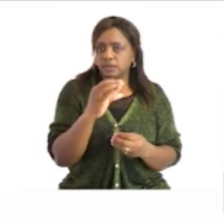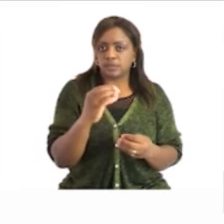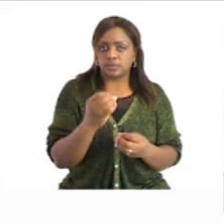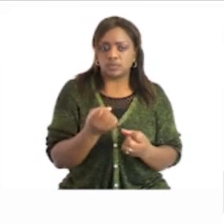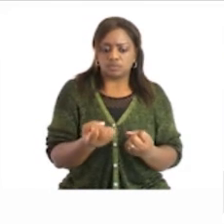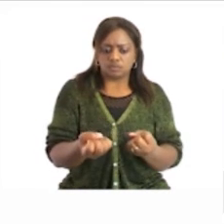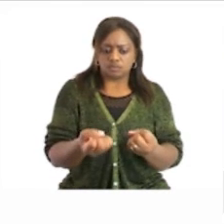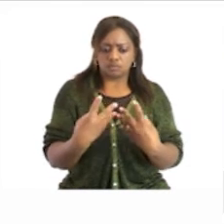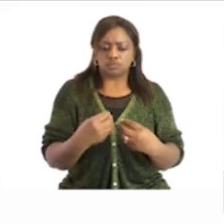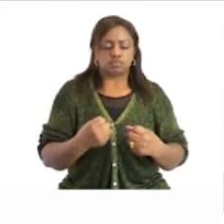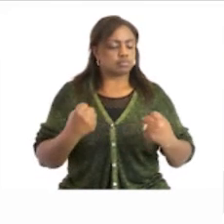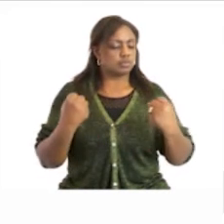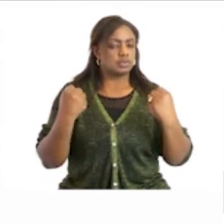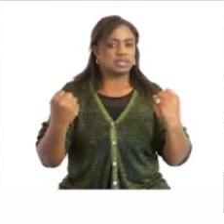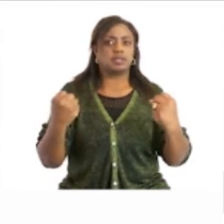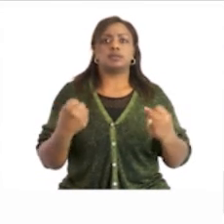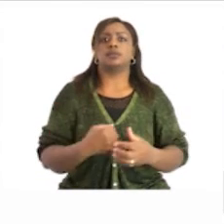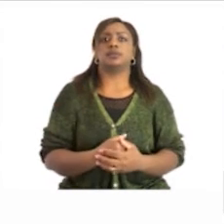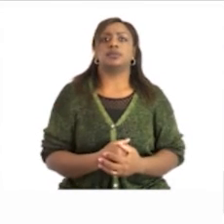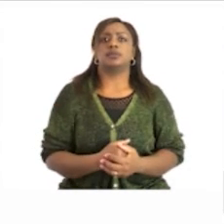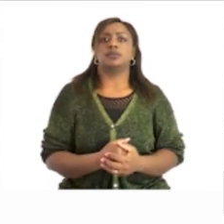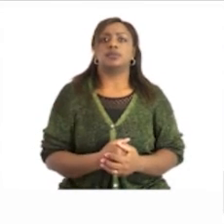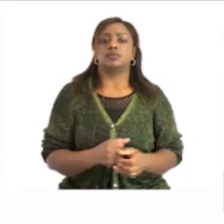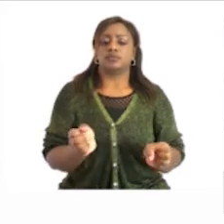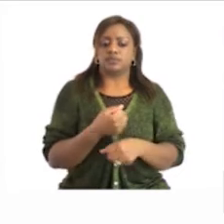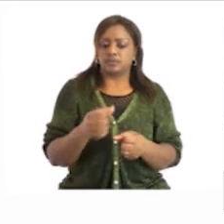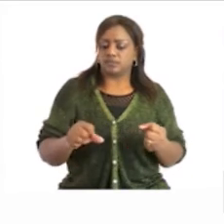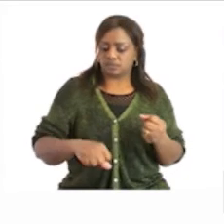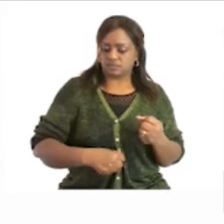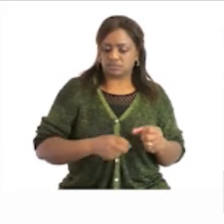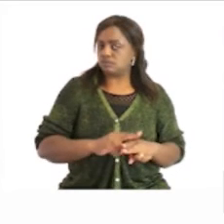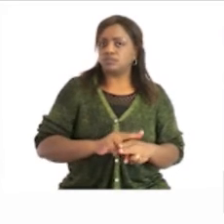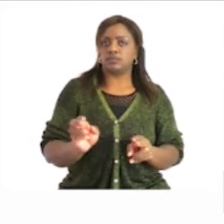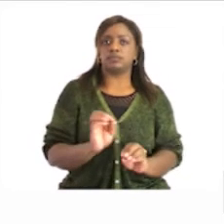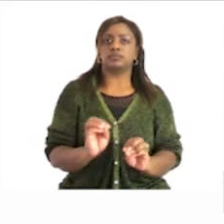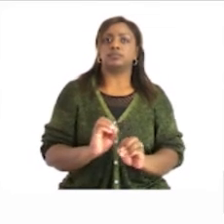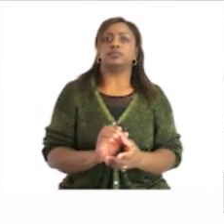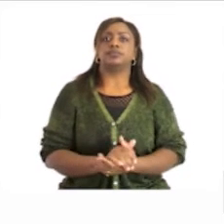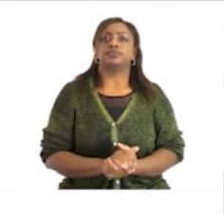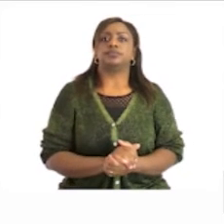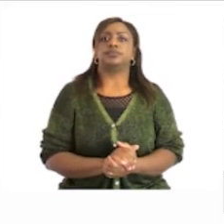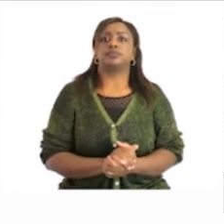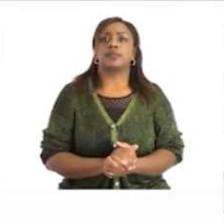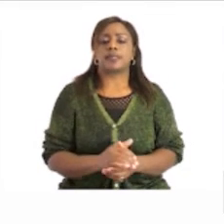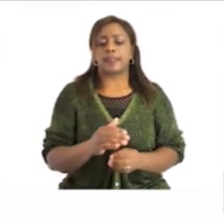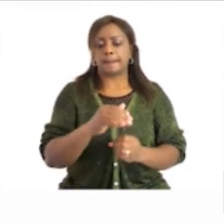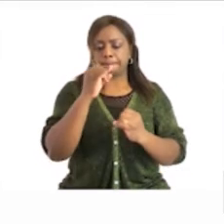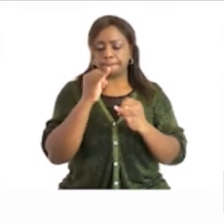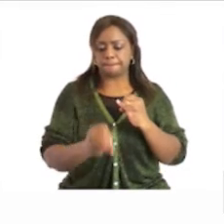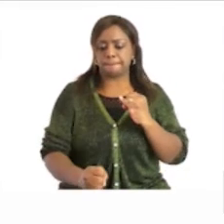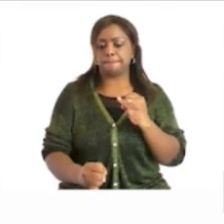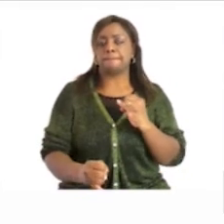of energy, okay? But we lose that energy just as fast. Let's move on to